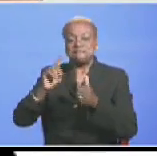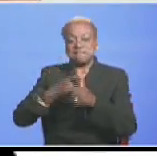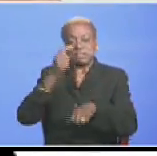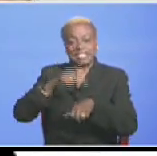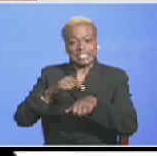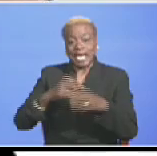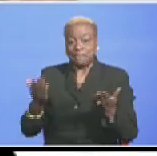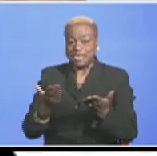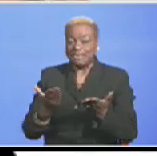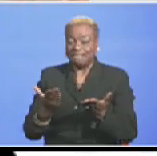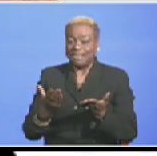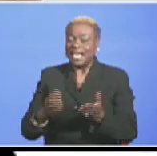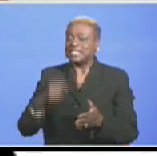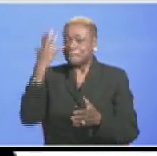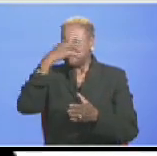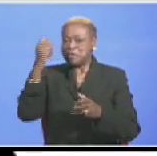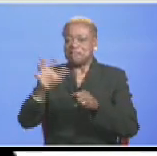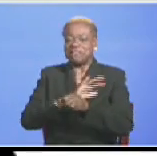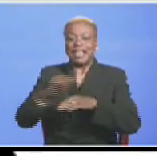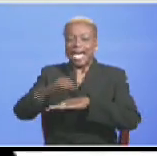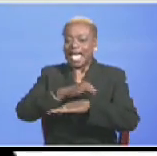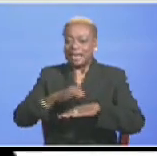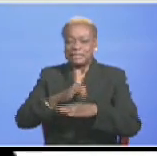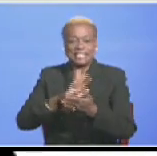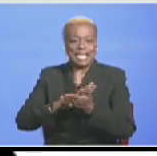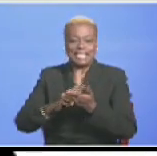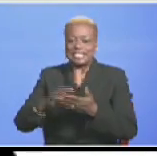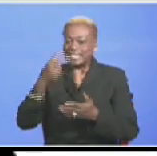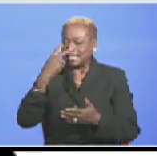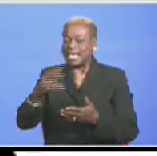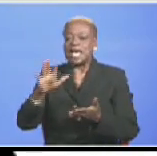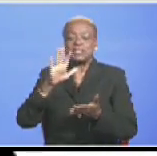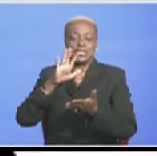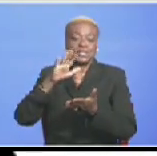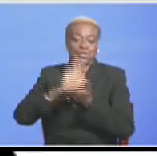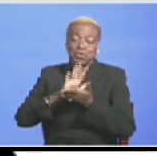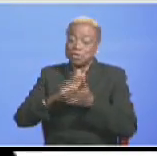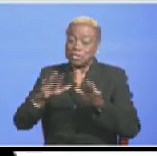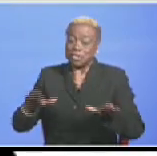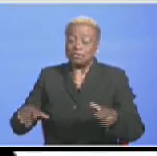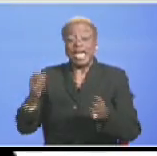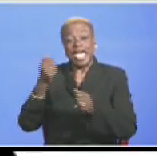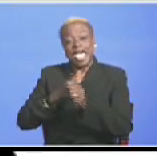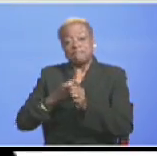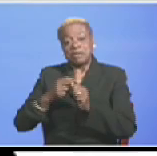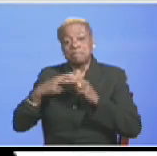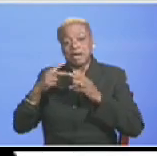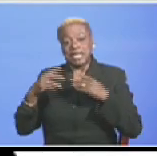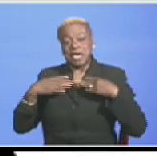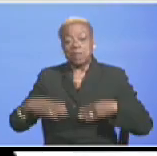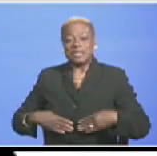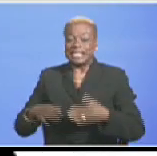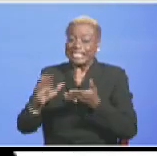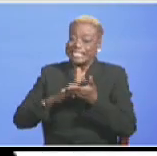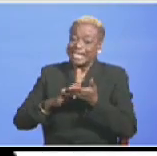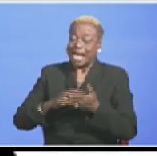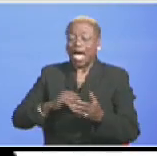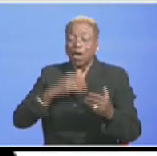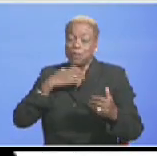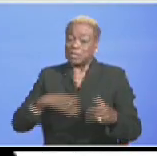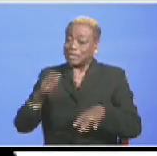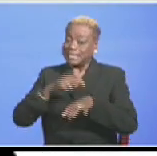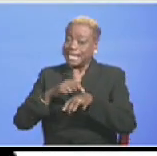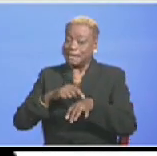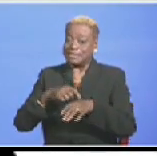very beautiful island, and it was nice to see the school kids. Everybody was excited. You know, we wish we had time to give everybody an autograph and